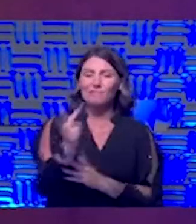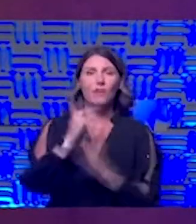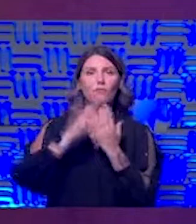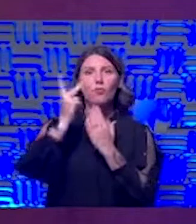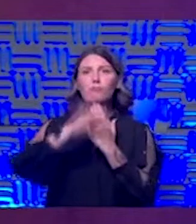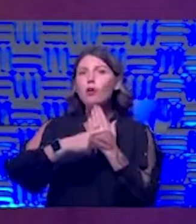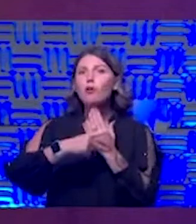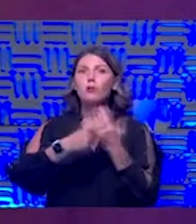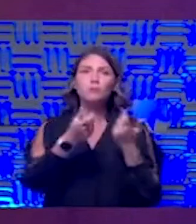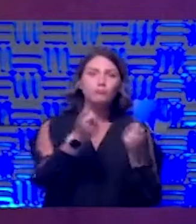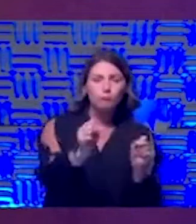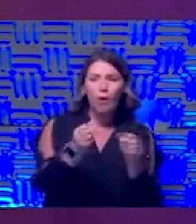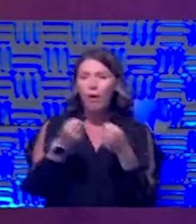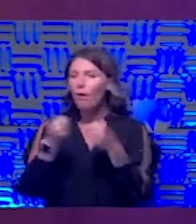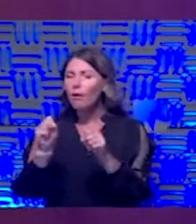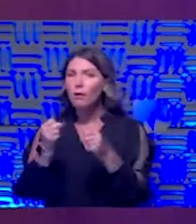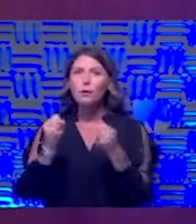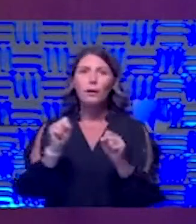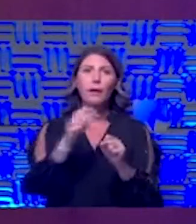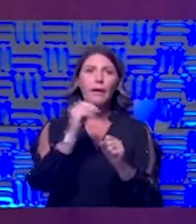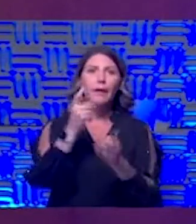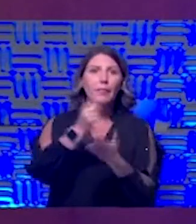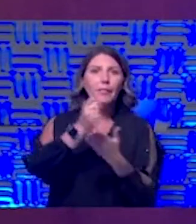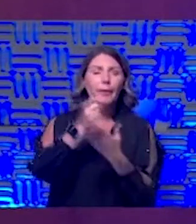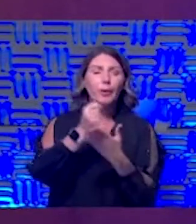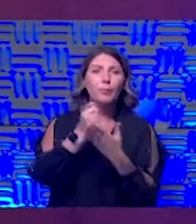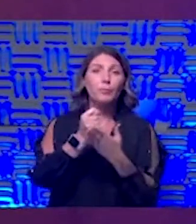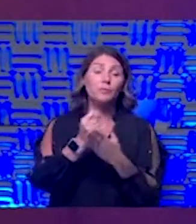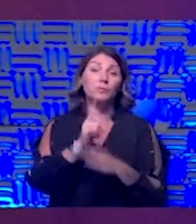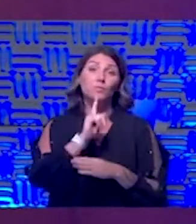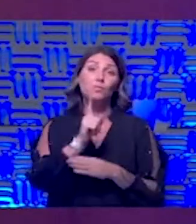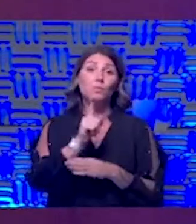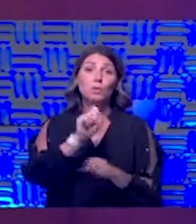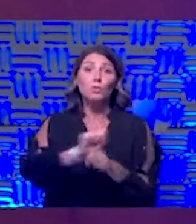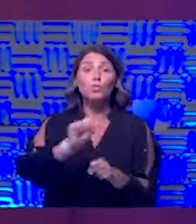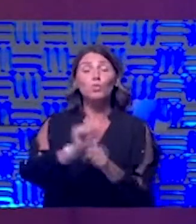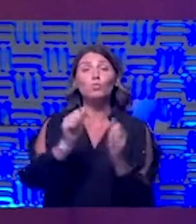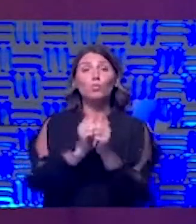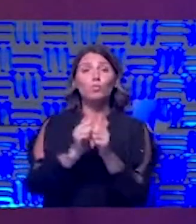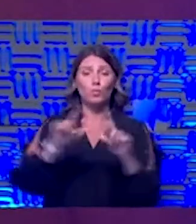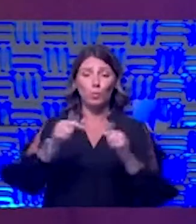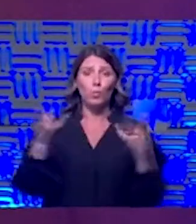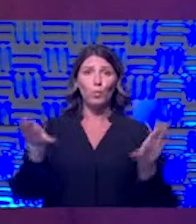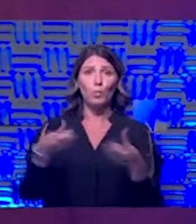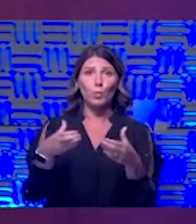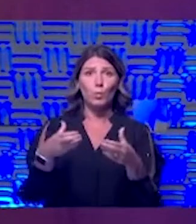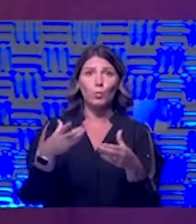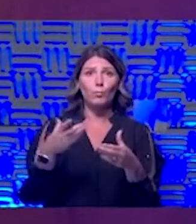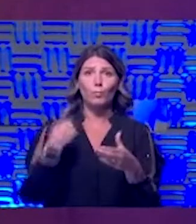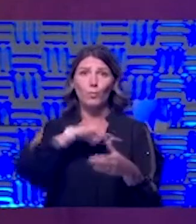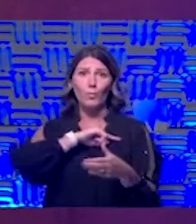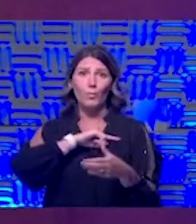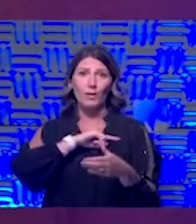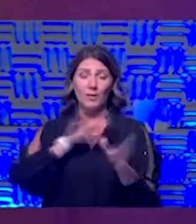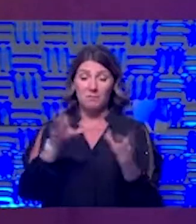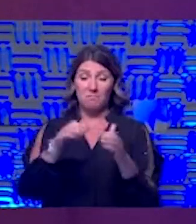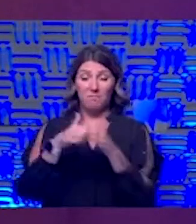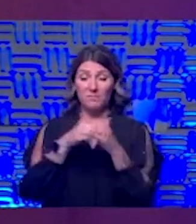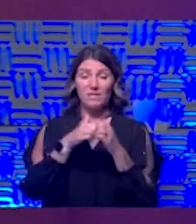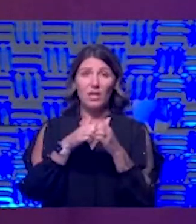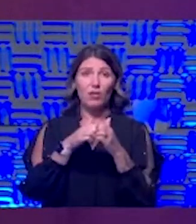programs and therapies, and ended up working with a group that we came together to found the Battle